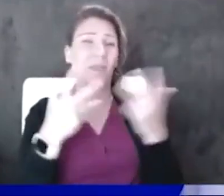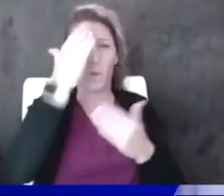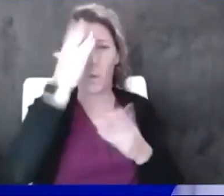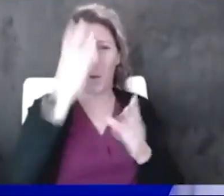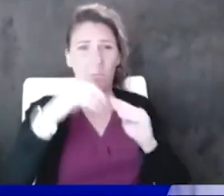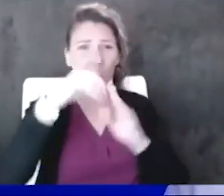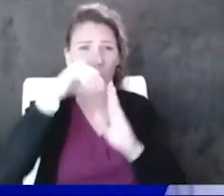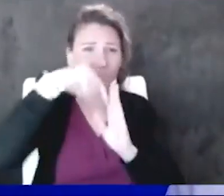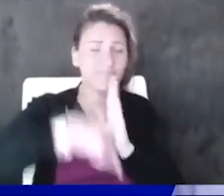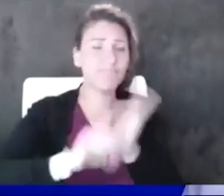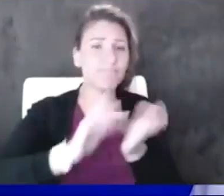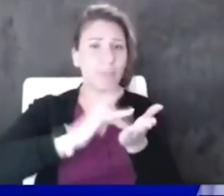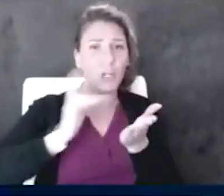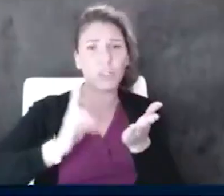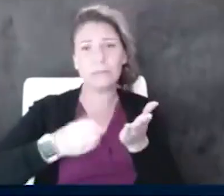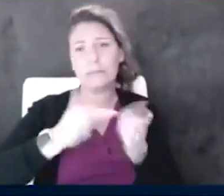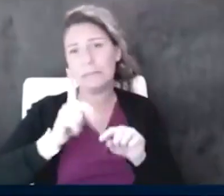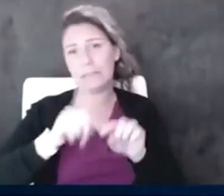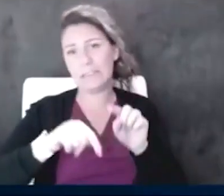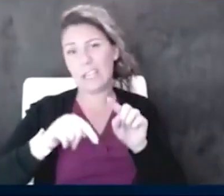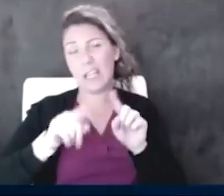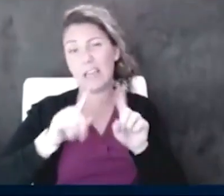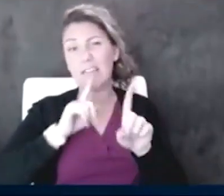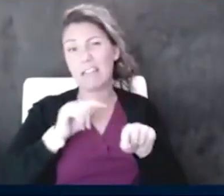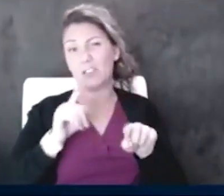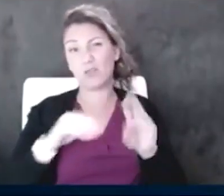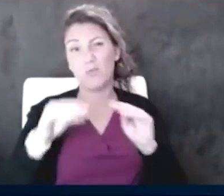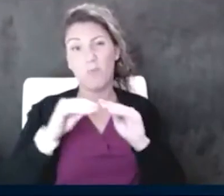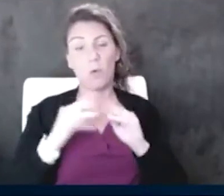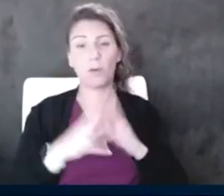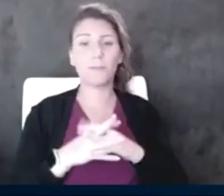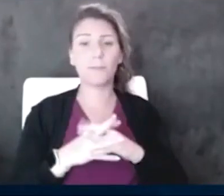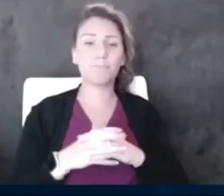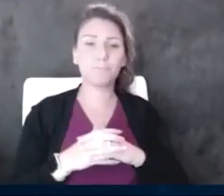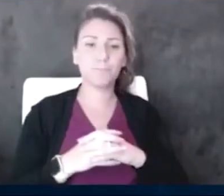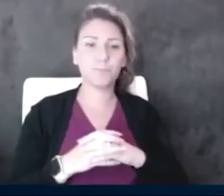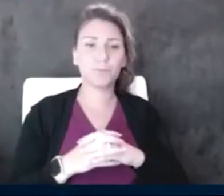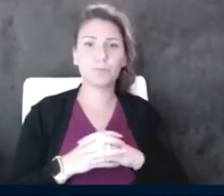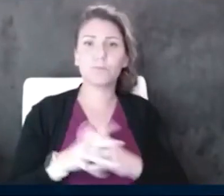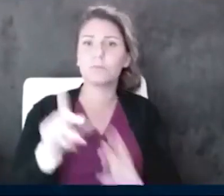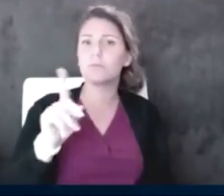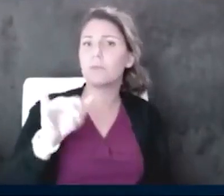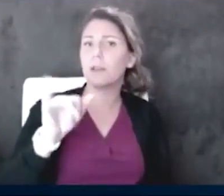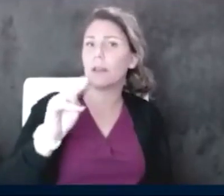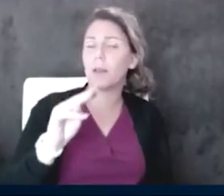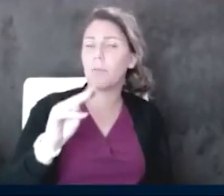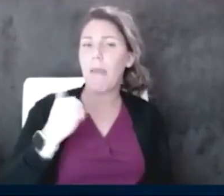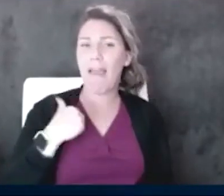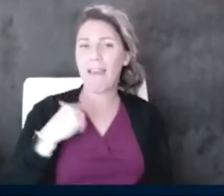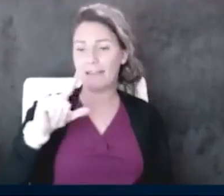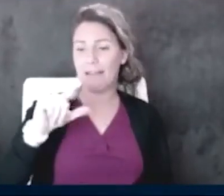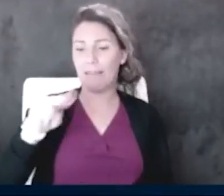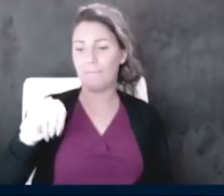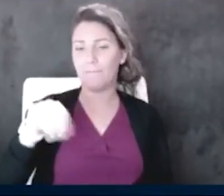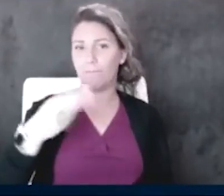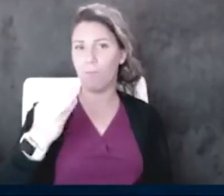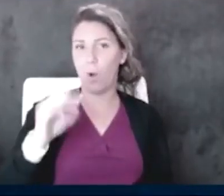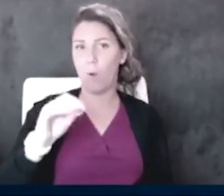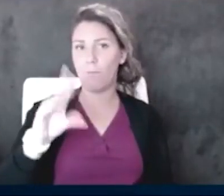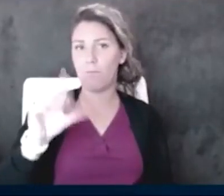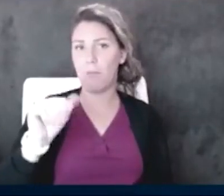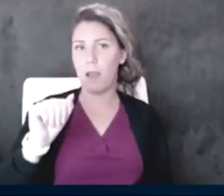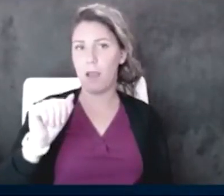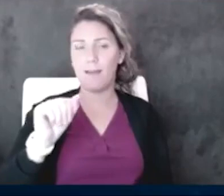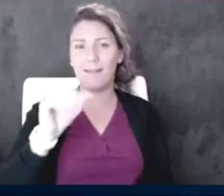answer anything more than that. All right, Kim wants to know, I have lymphoma cancer. Just wondering if I can donate blood. My blood work